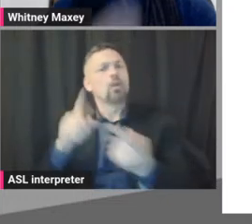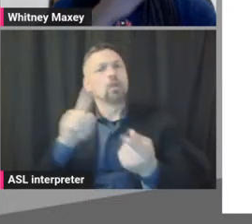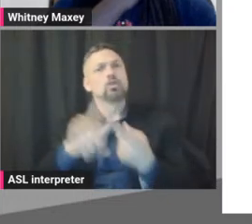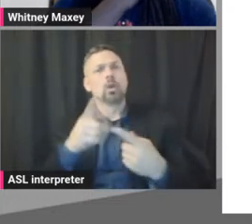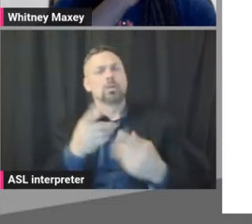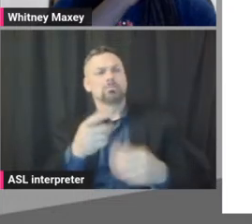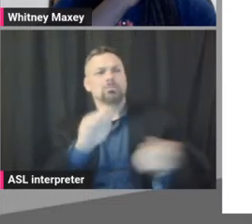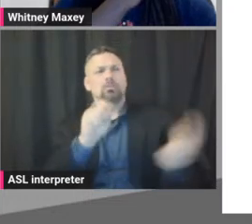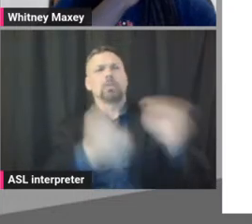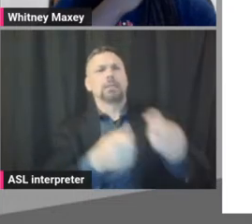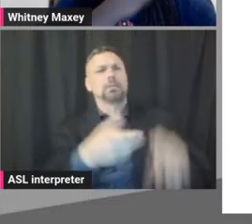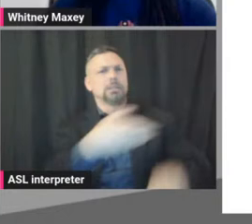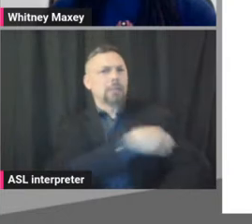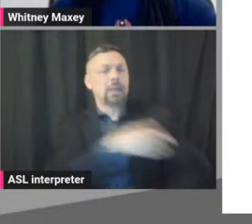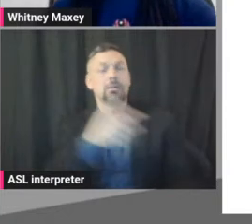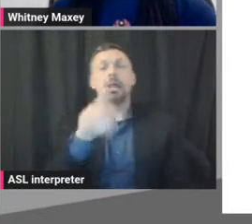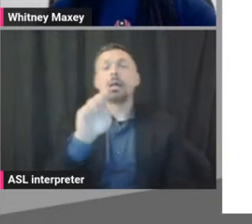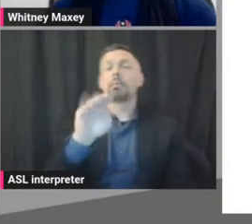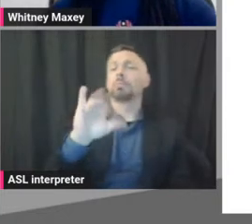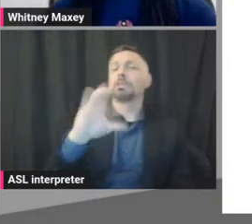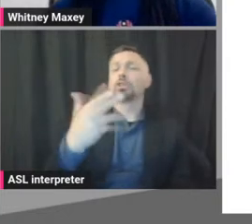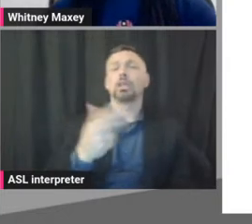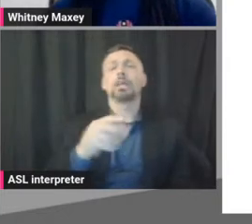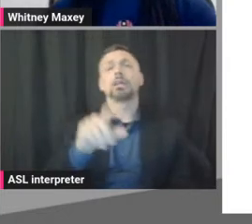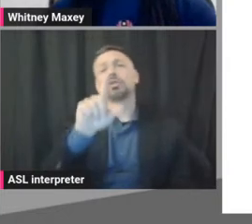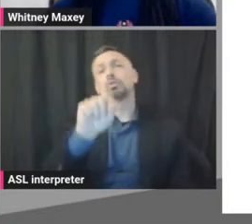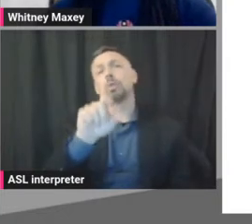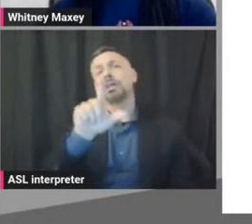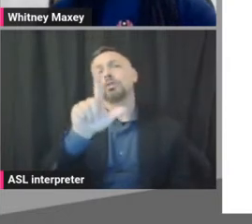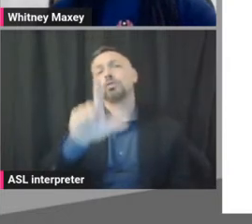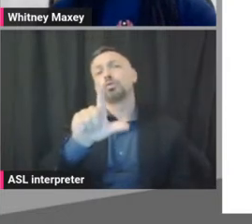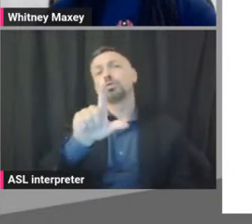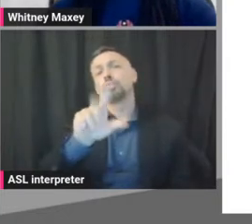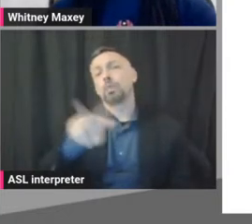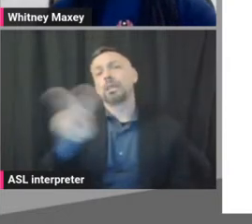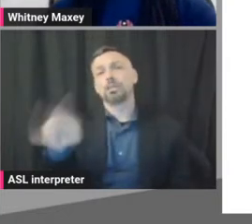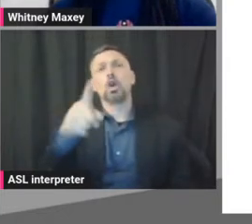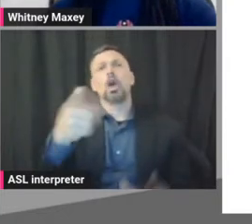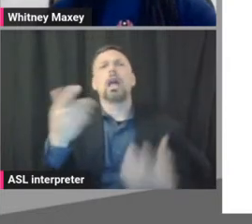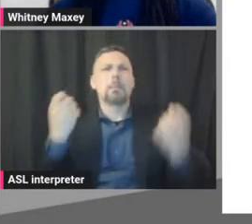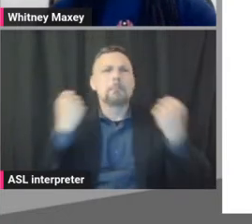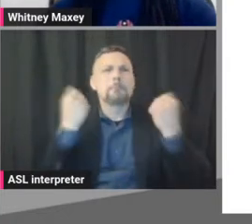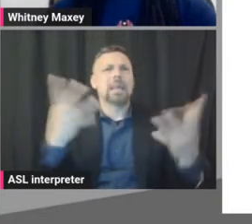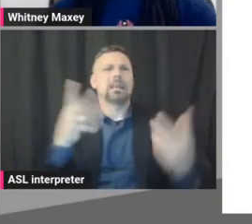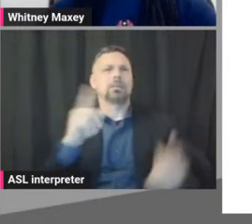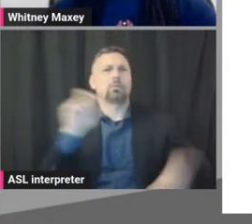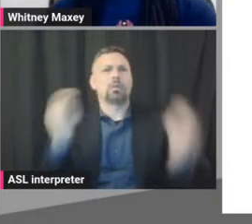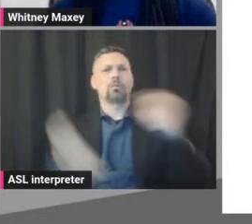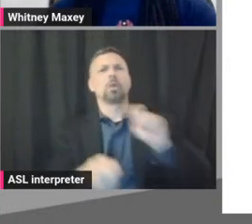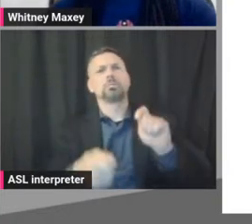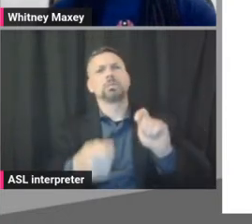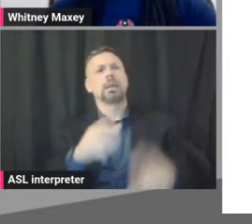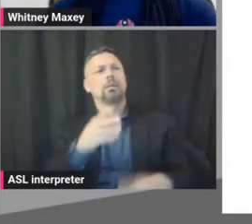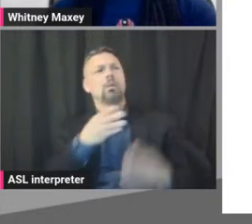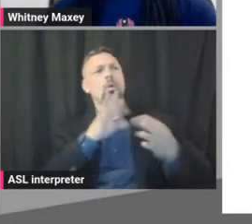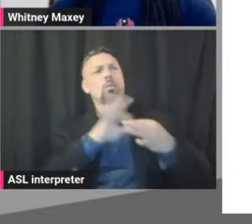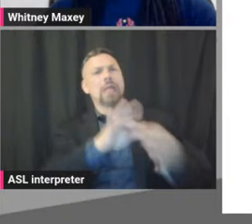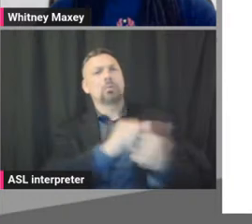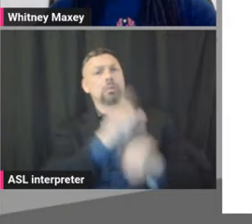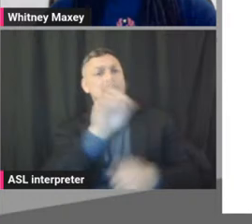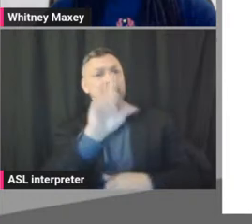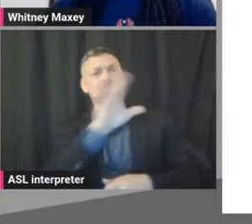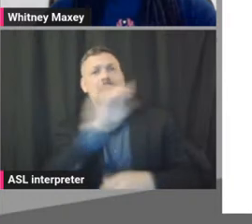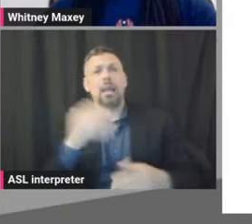in 2022, they won major reforms around democracy and reproductive rights, even when people